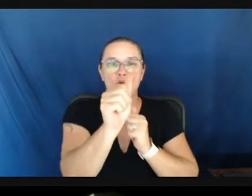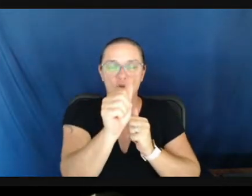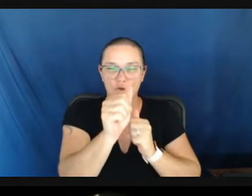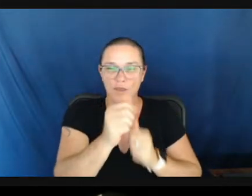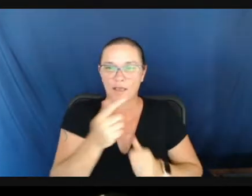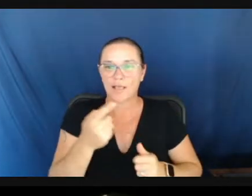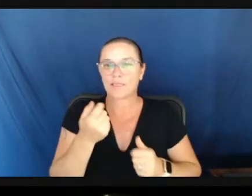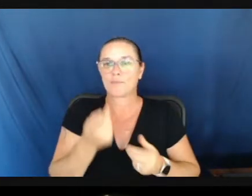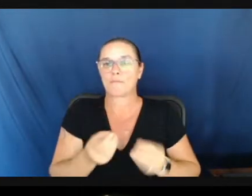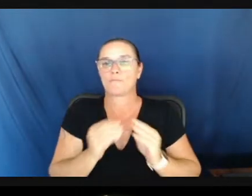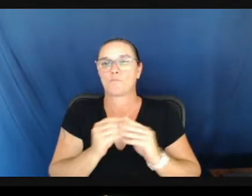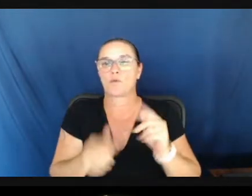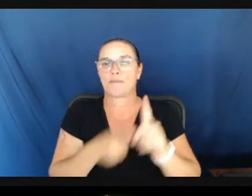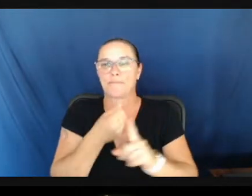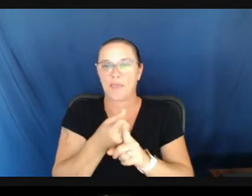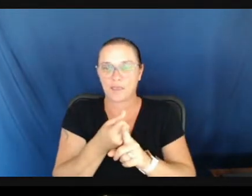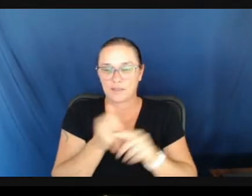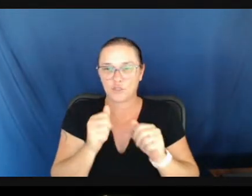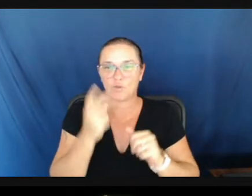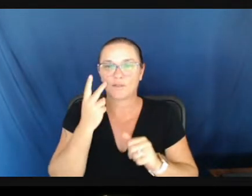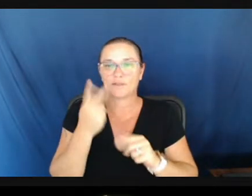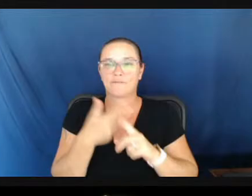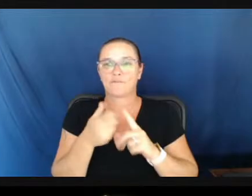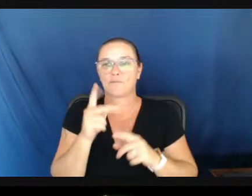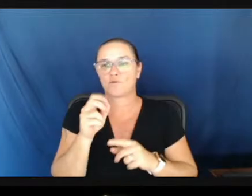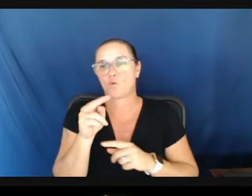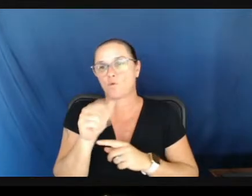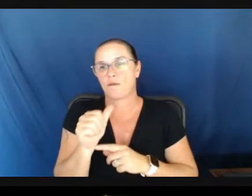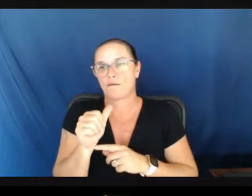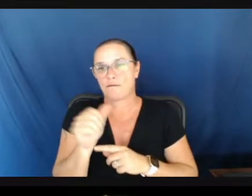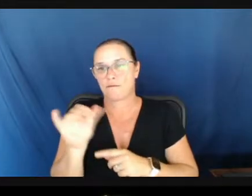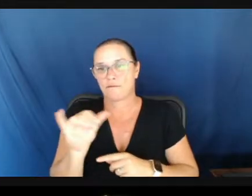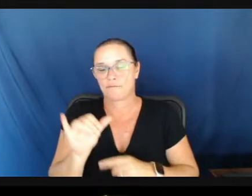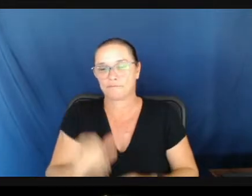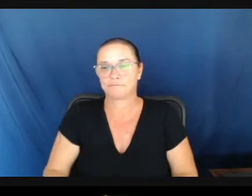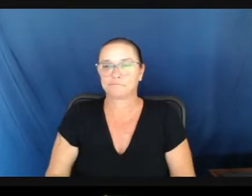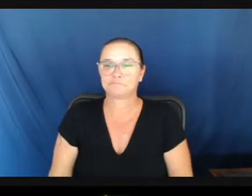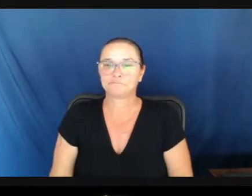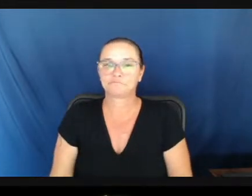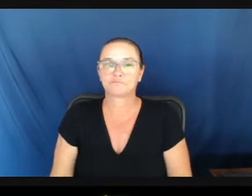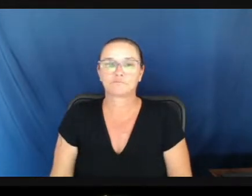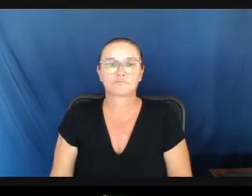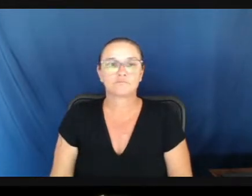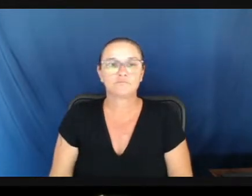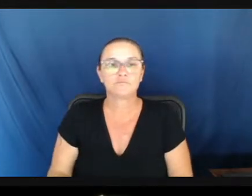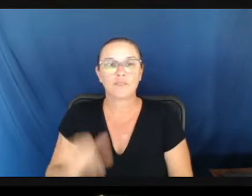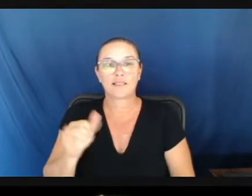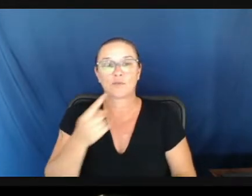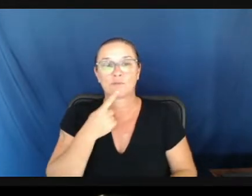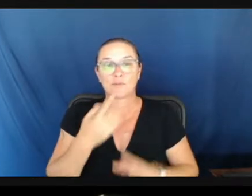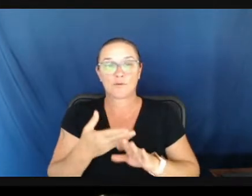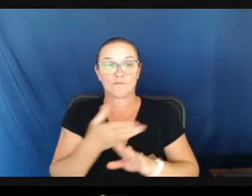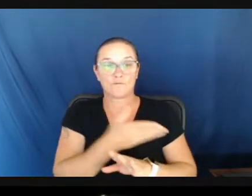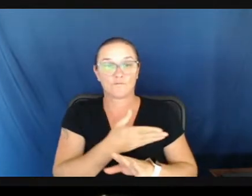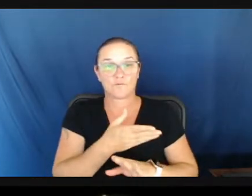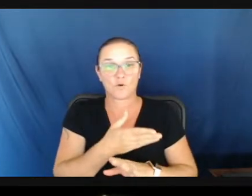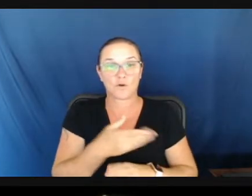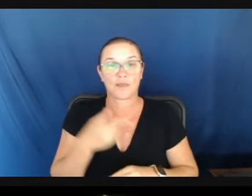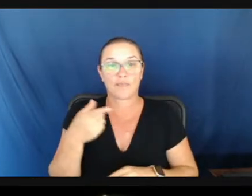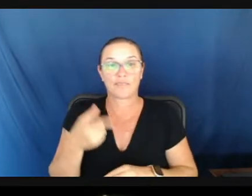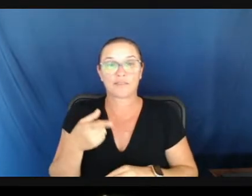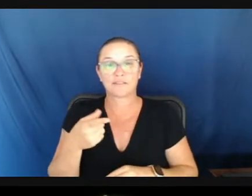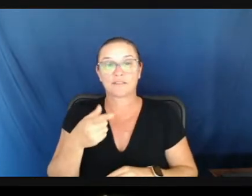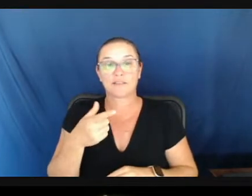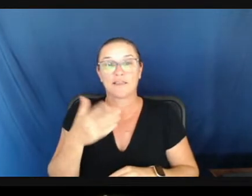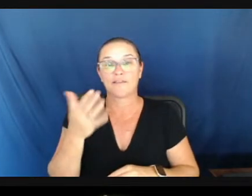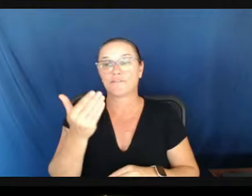more impact you can see here on the Kona side as well. As we said before, this is taking in emission rate of